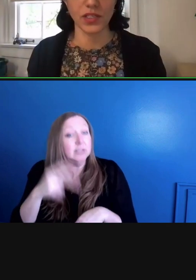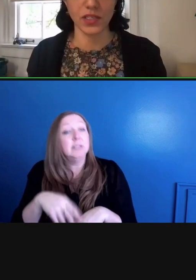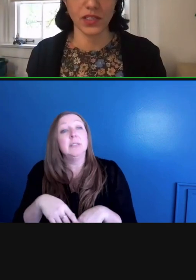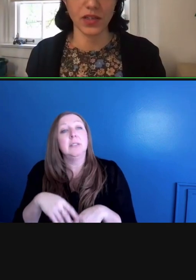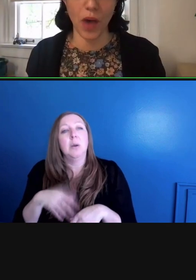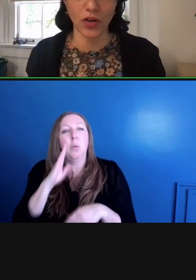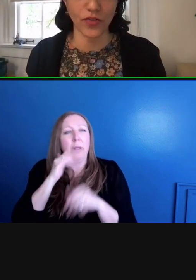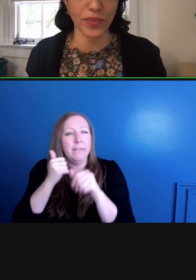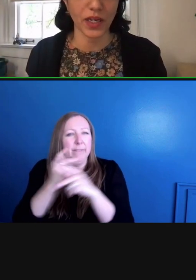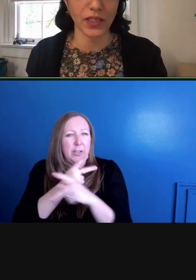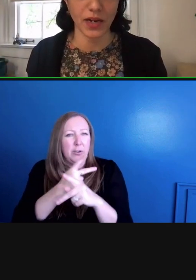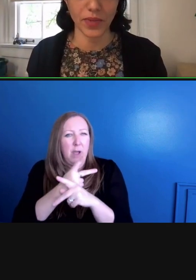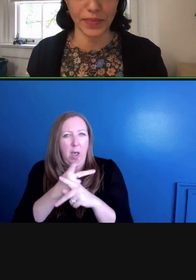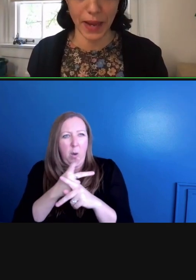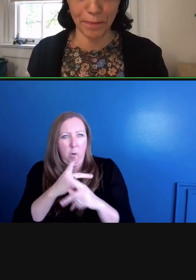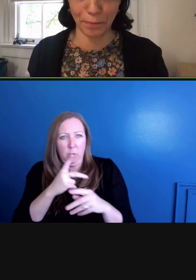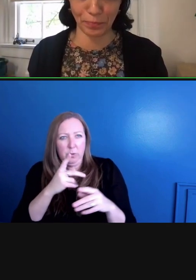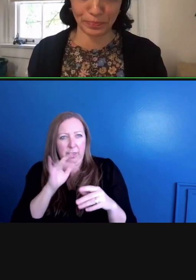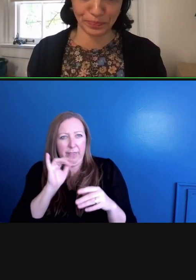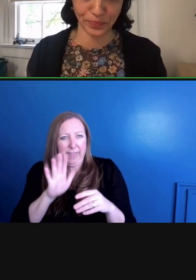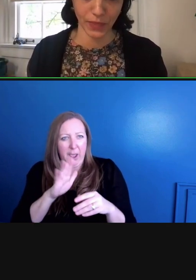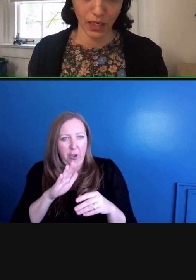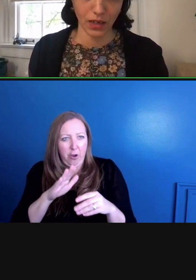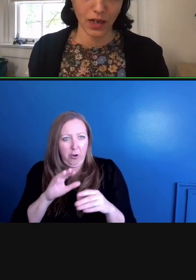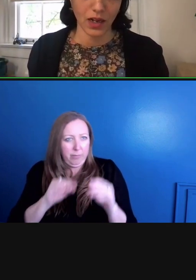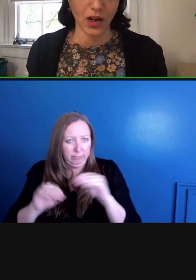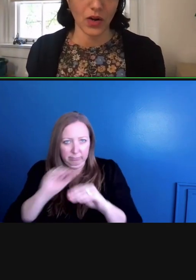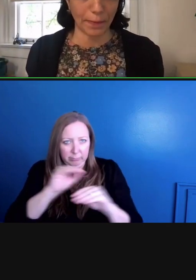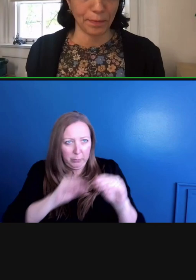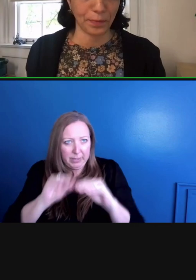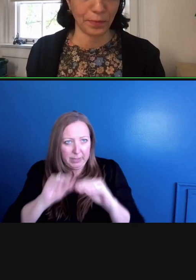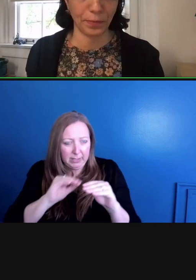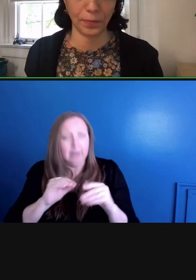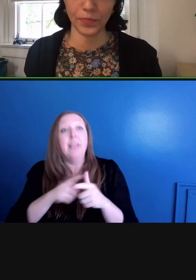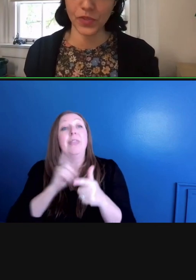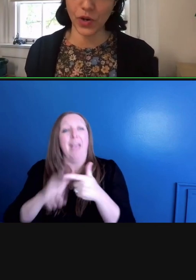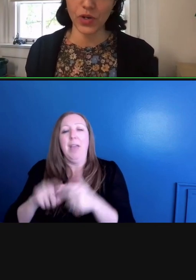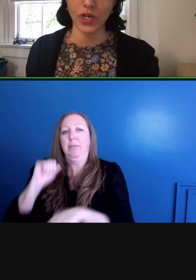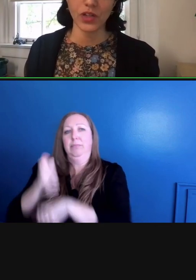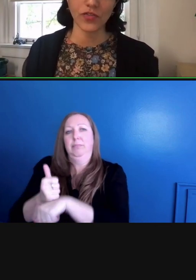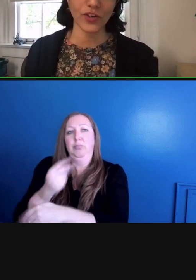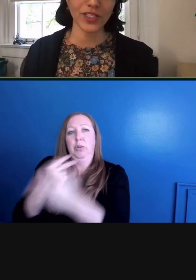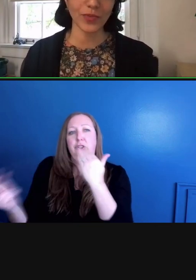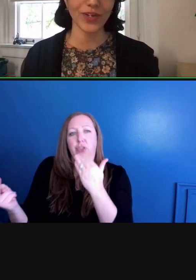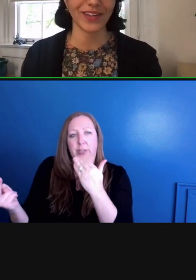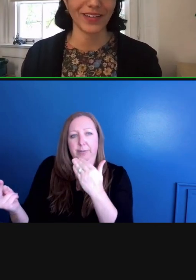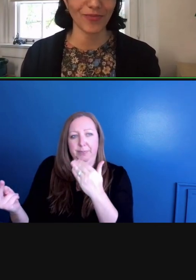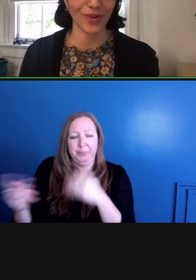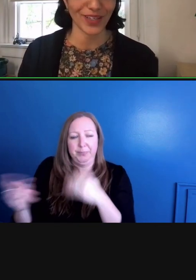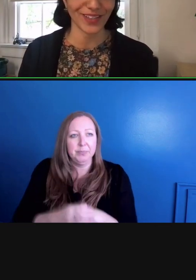And so this is the model from the Tenenbaum lab. Okay,